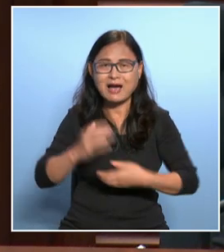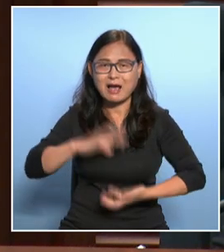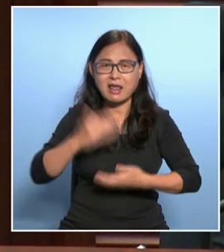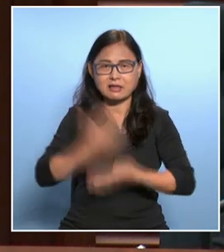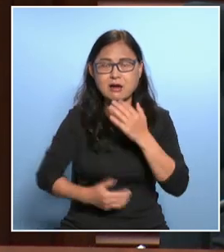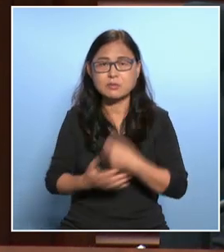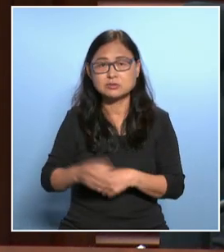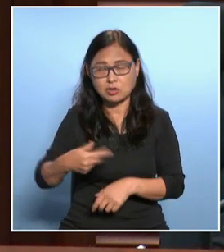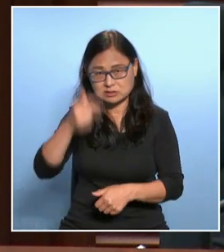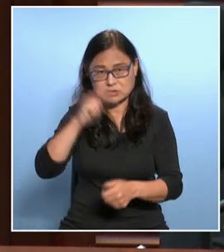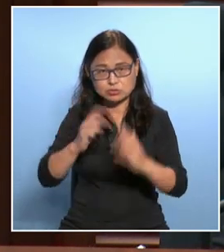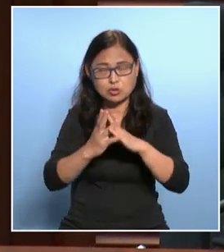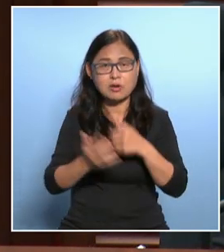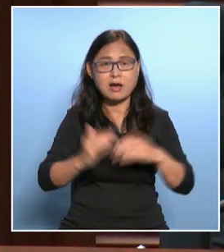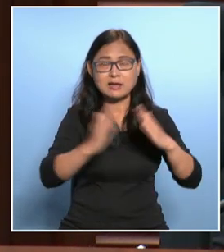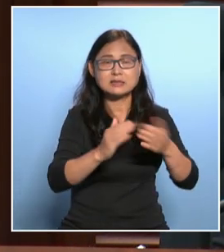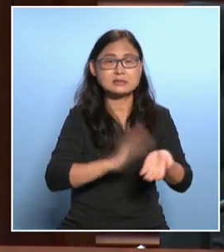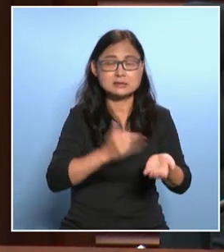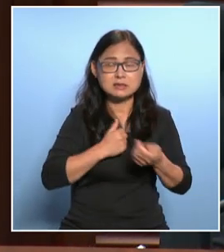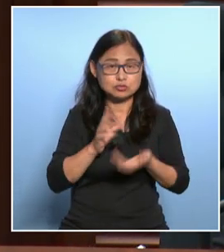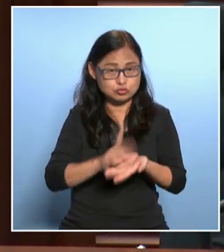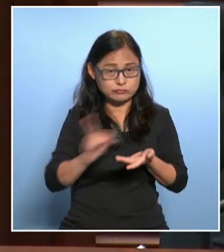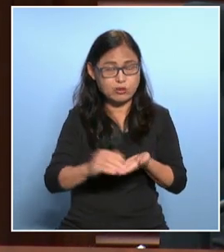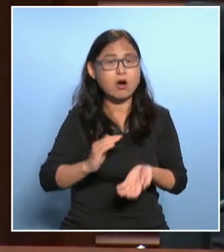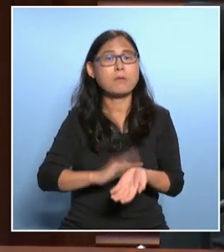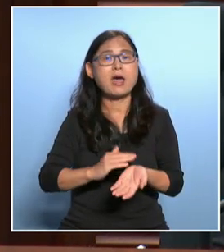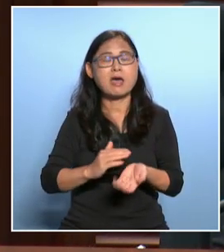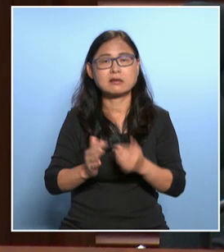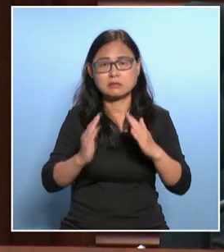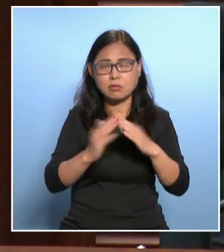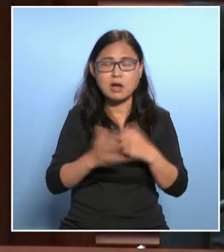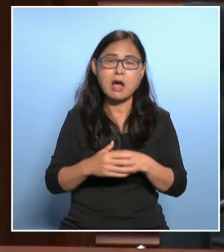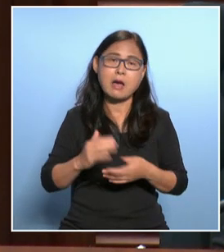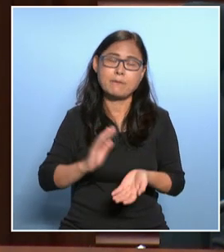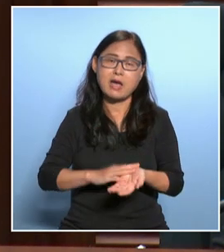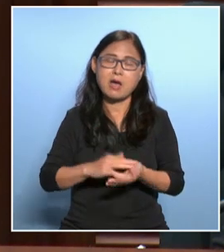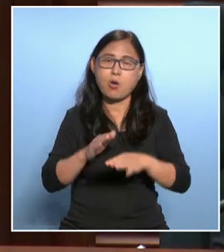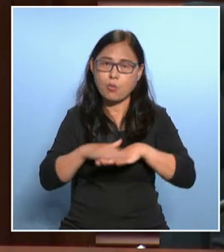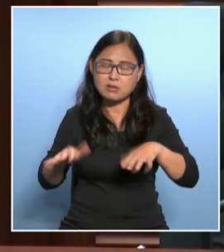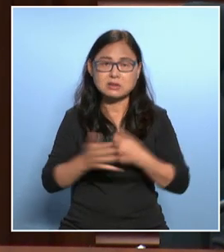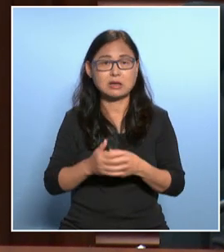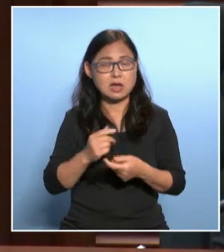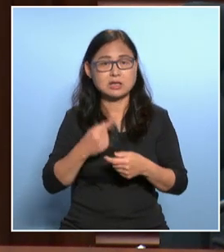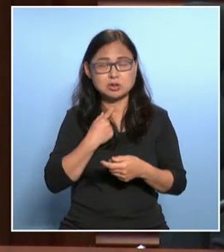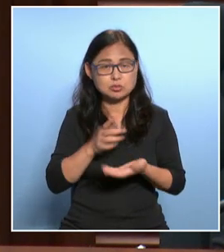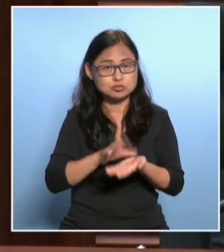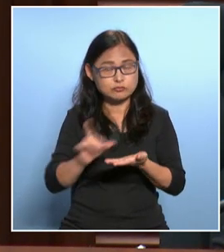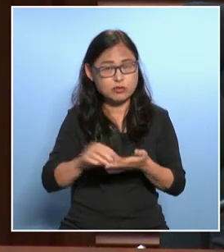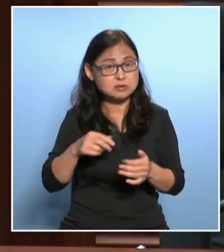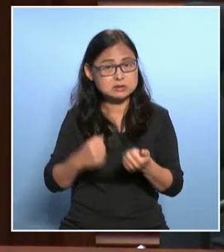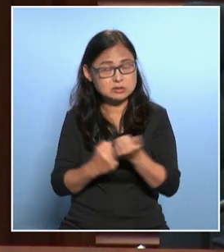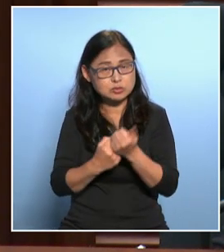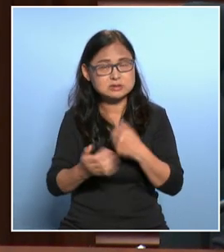pressure on SOPCs through management referrals and to utilize family medicine and other specialties